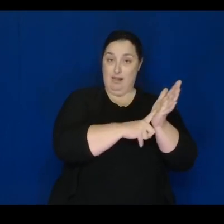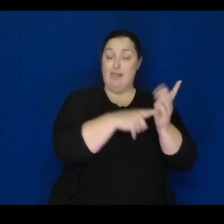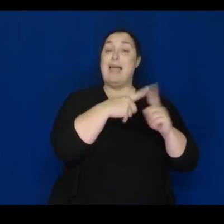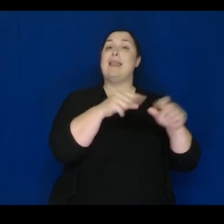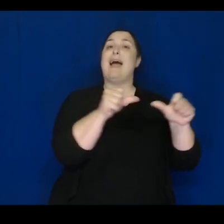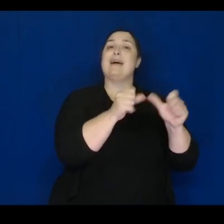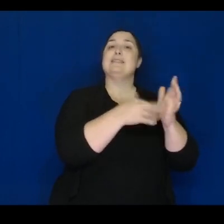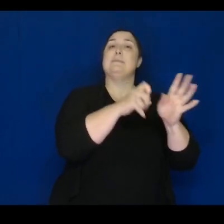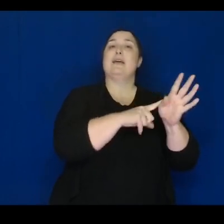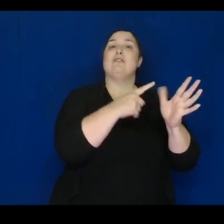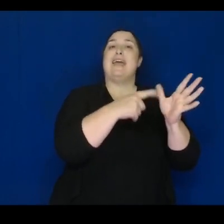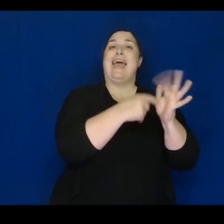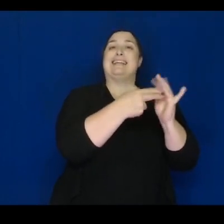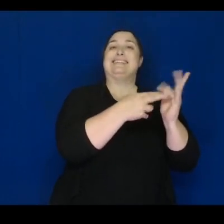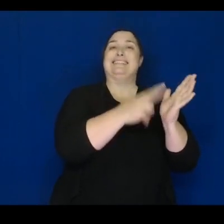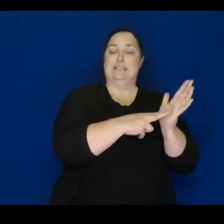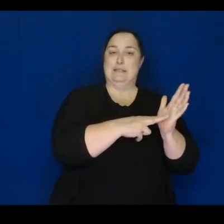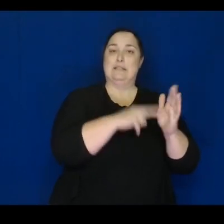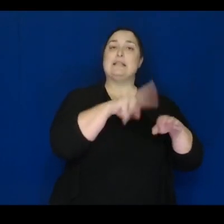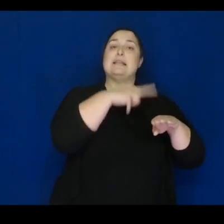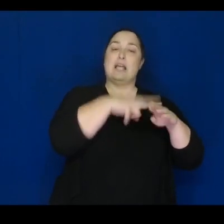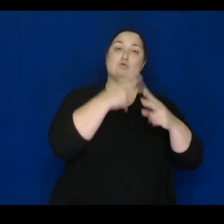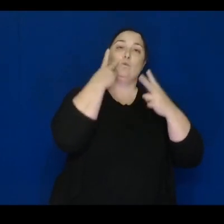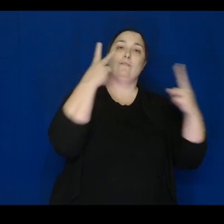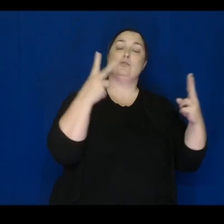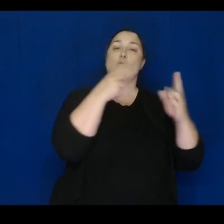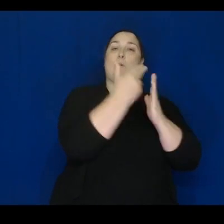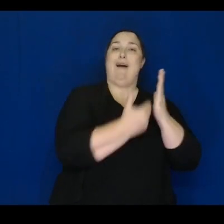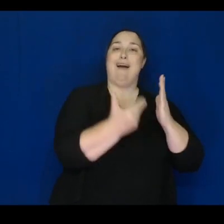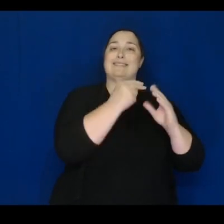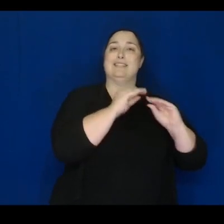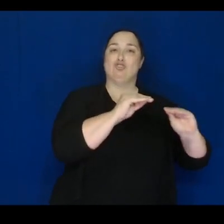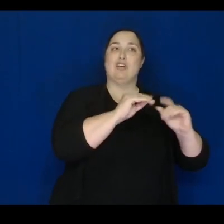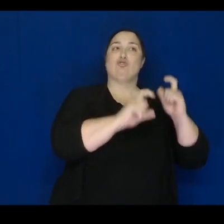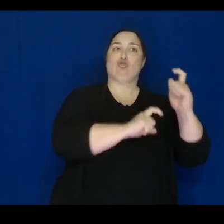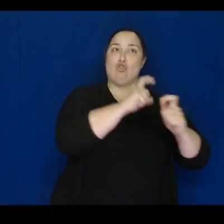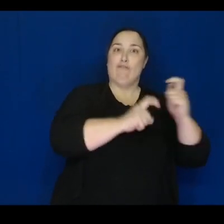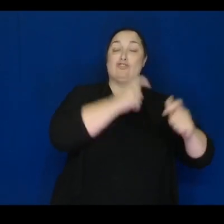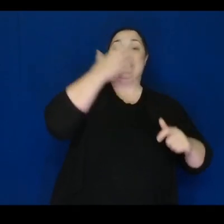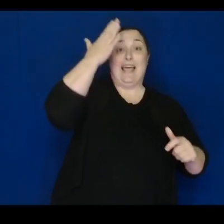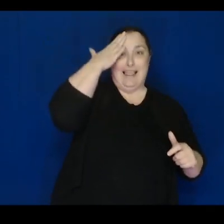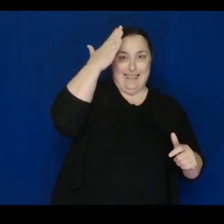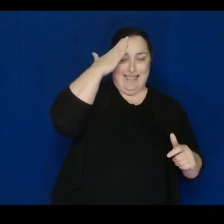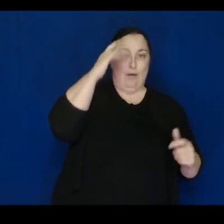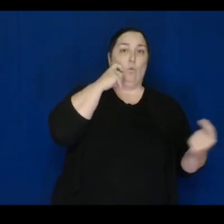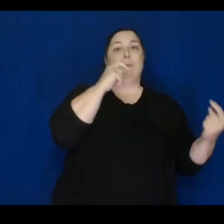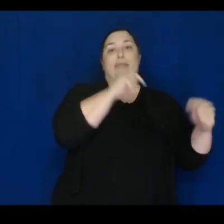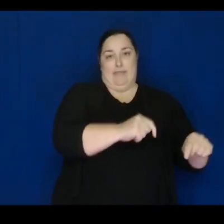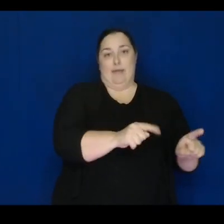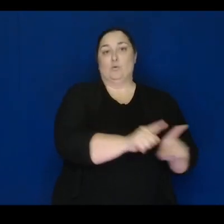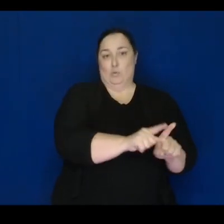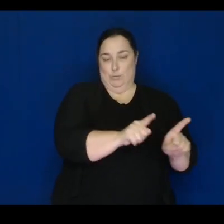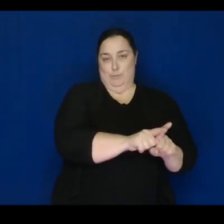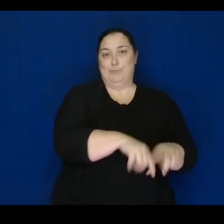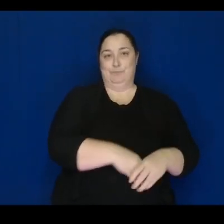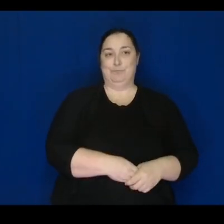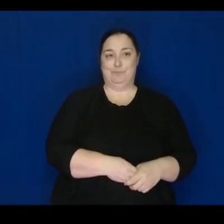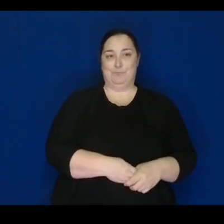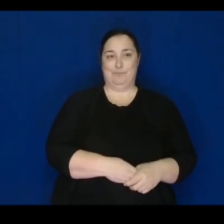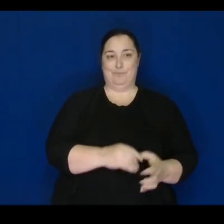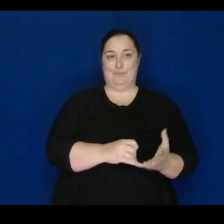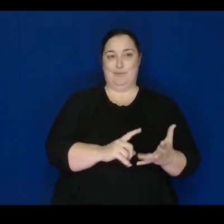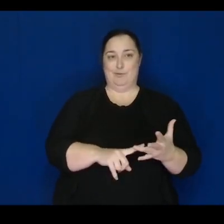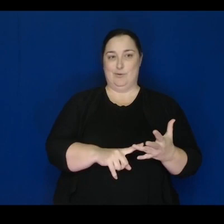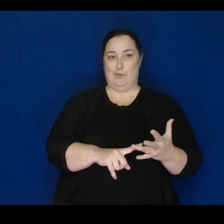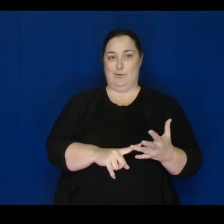who's the National Visual Arts Education Conference Elder, will also be in attendance today with you, so that they get to